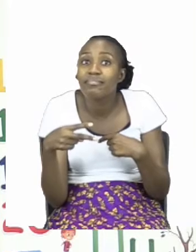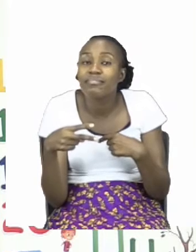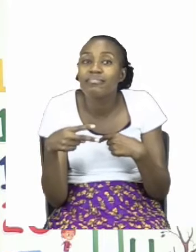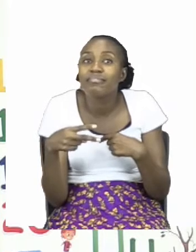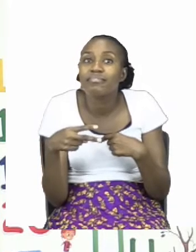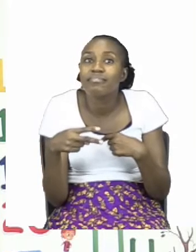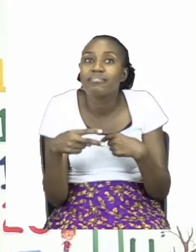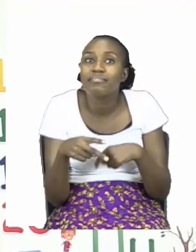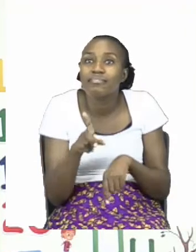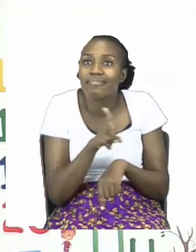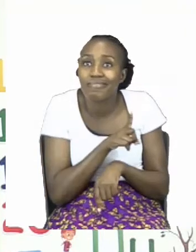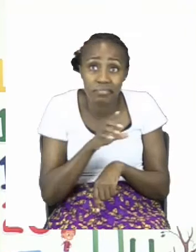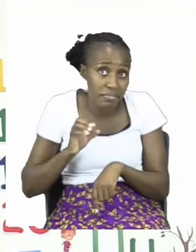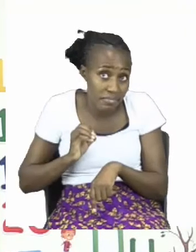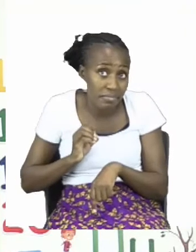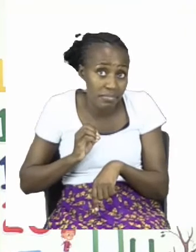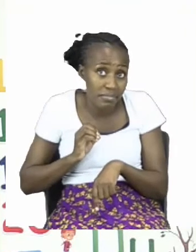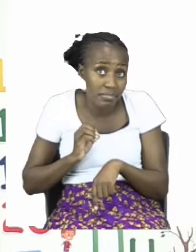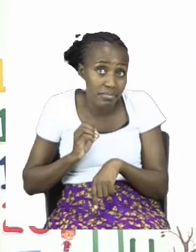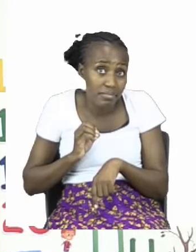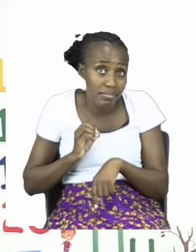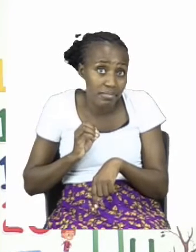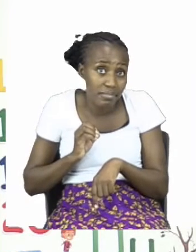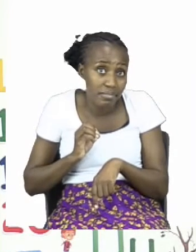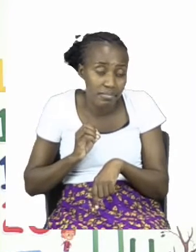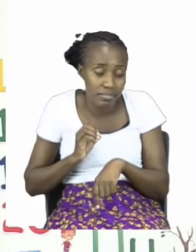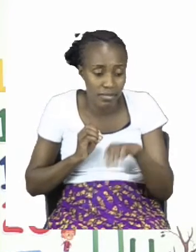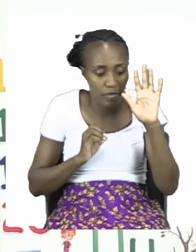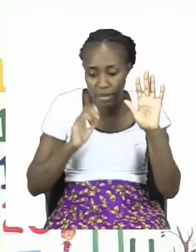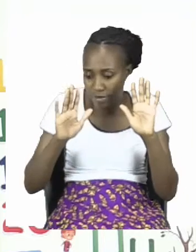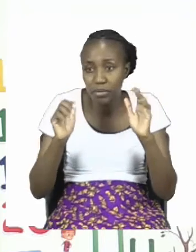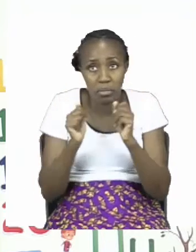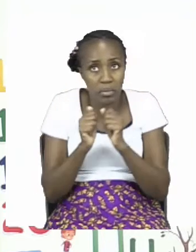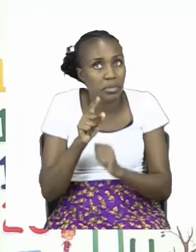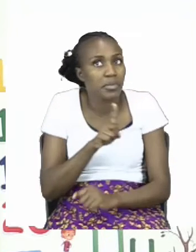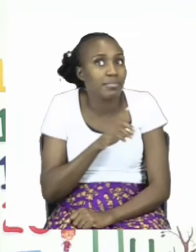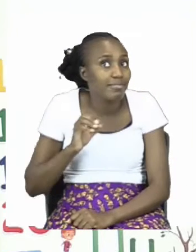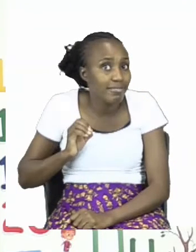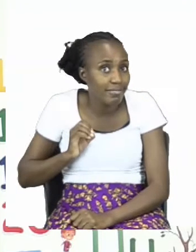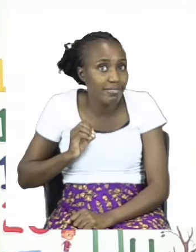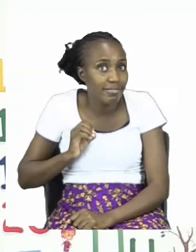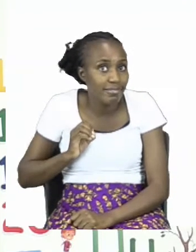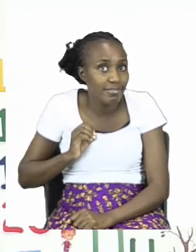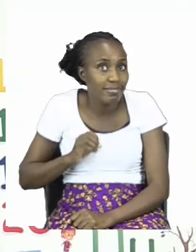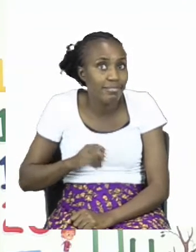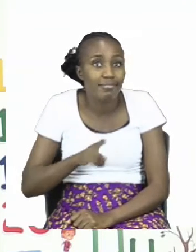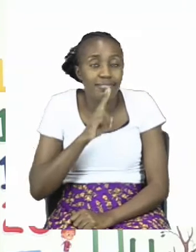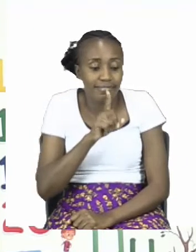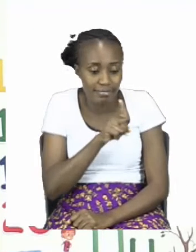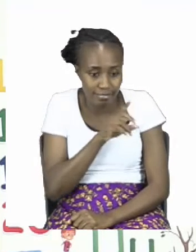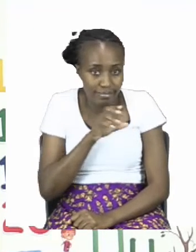get $10 because it's $5 plus $5. So our answer